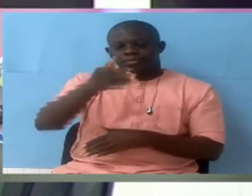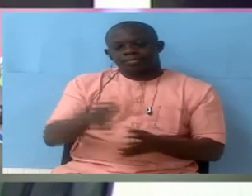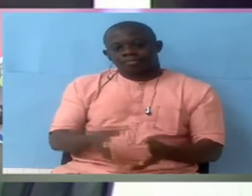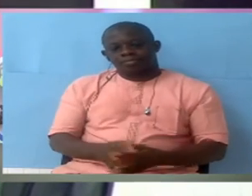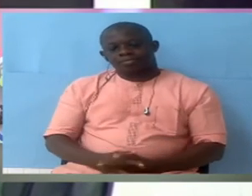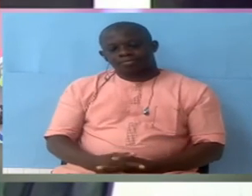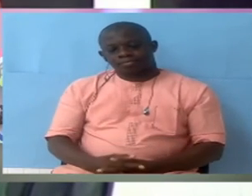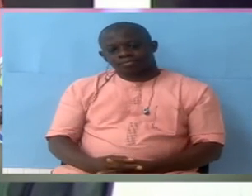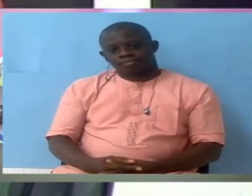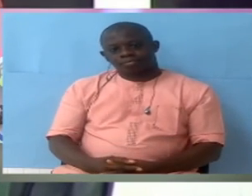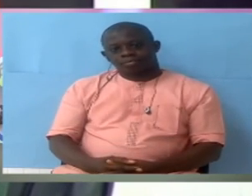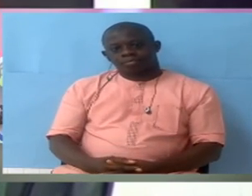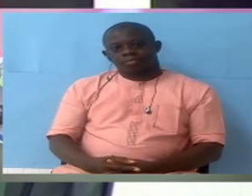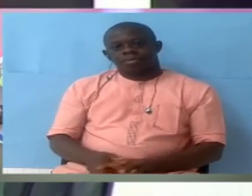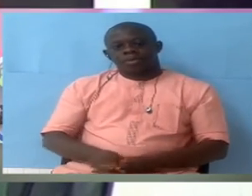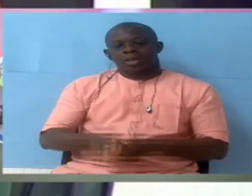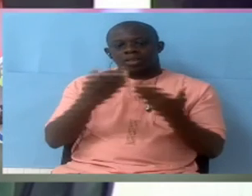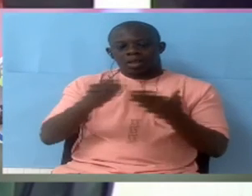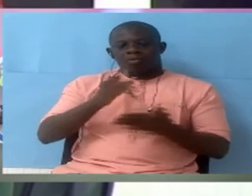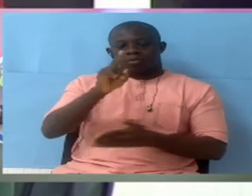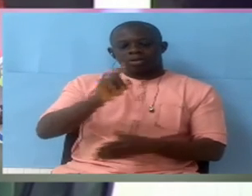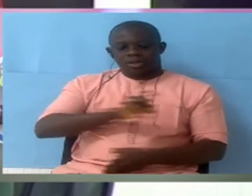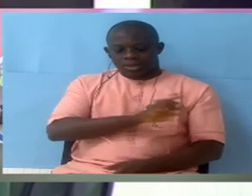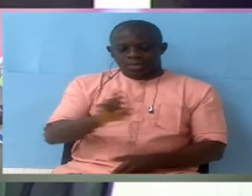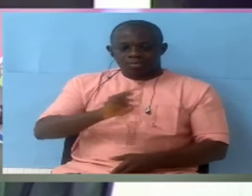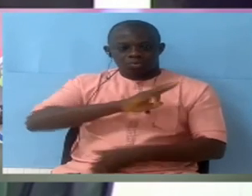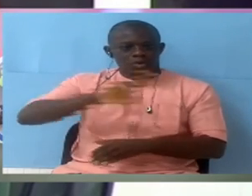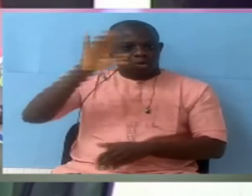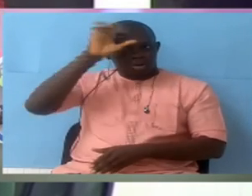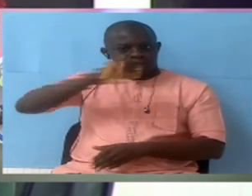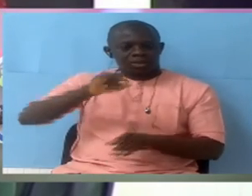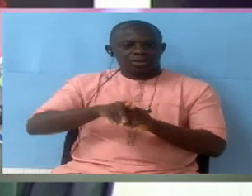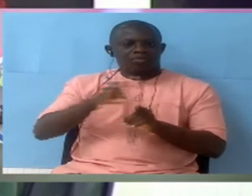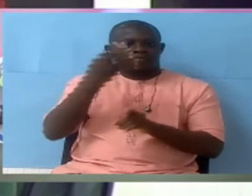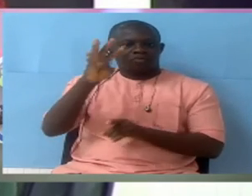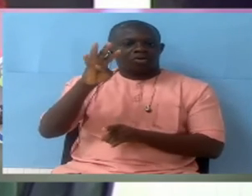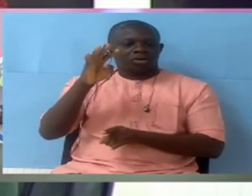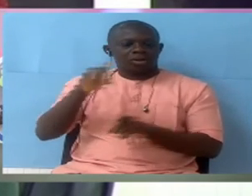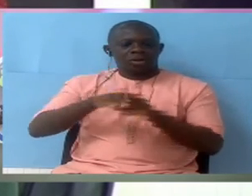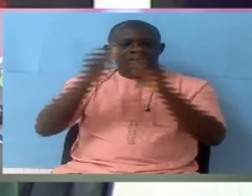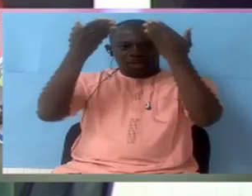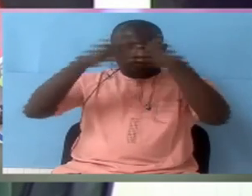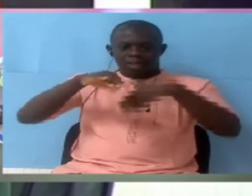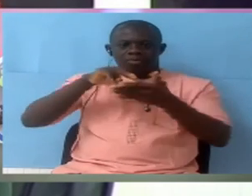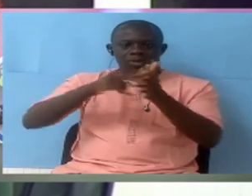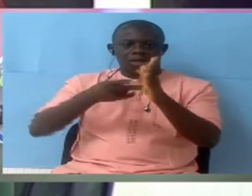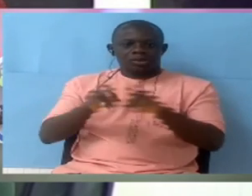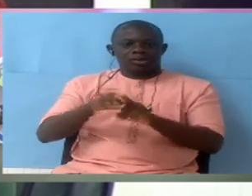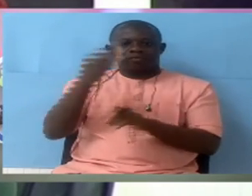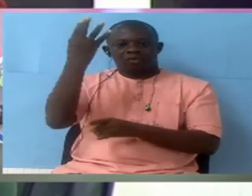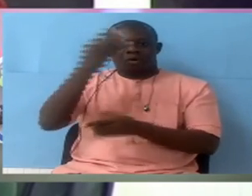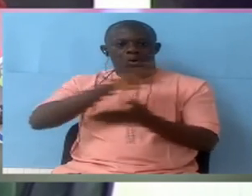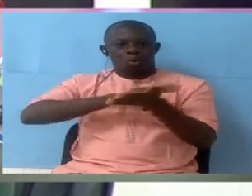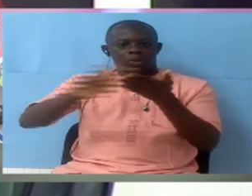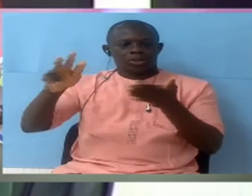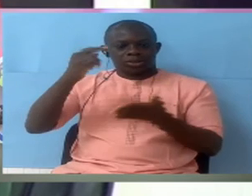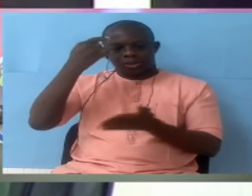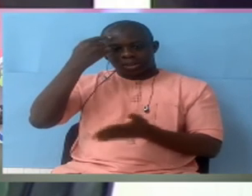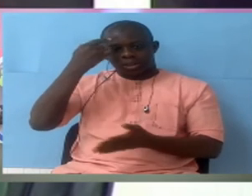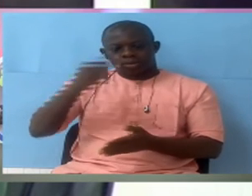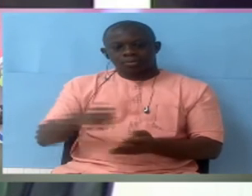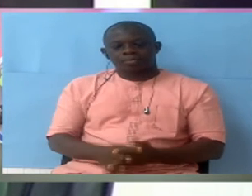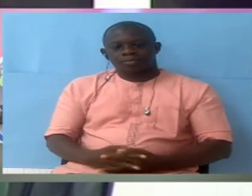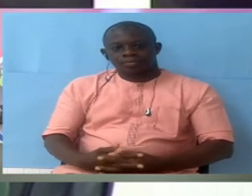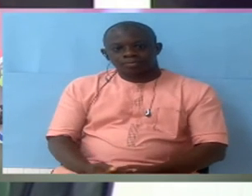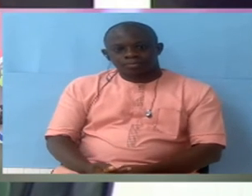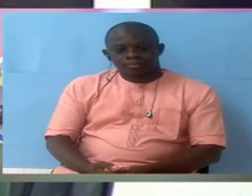jot. But for them, as they do not understand fortnight, they are taking it for four weeks. Comme ko ñom